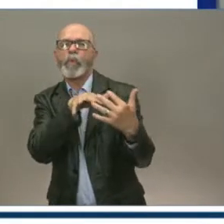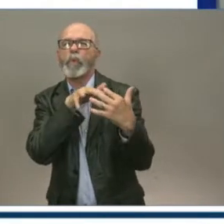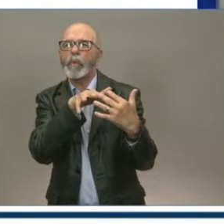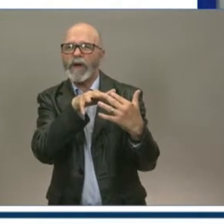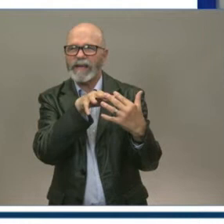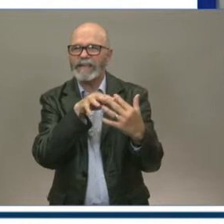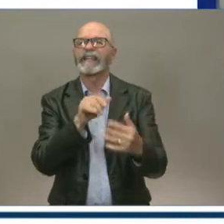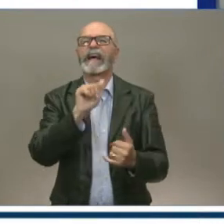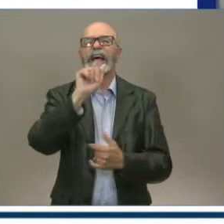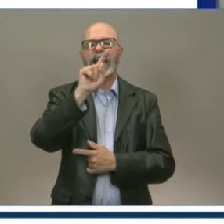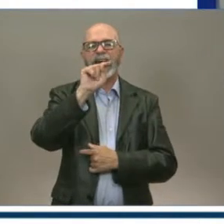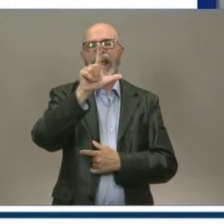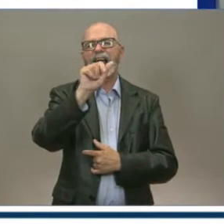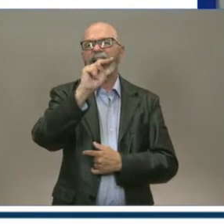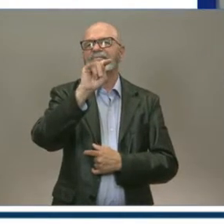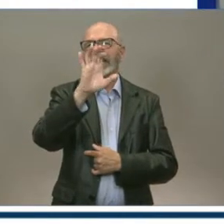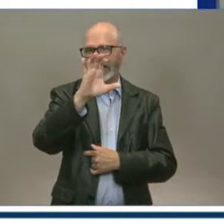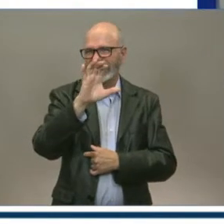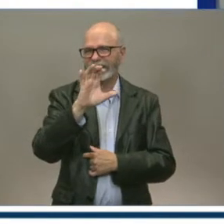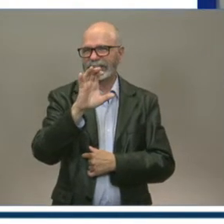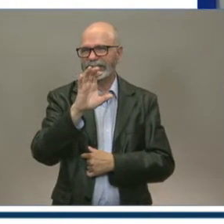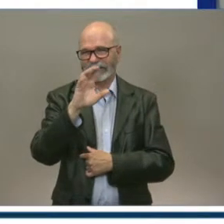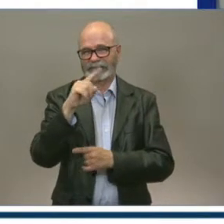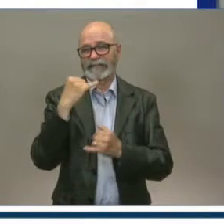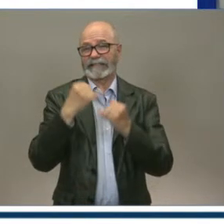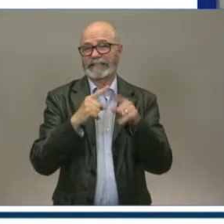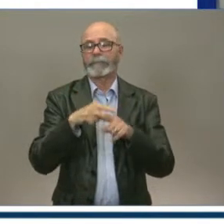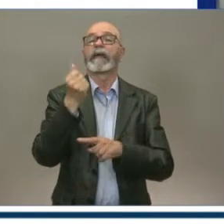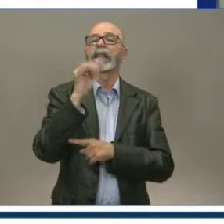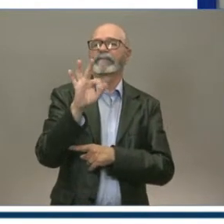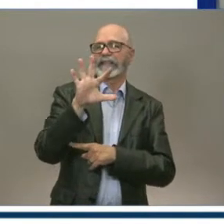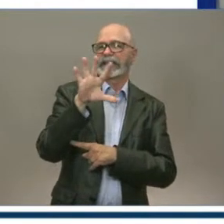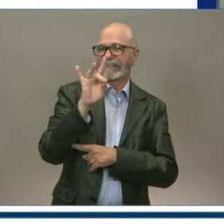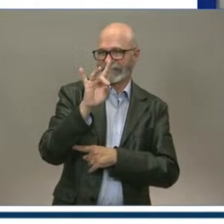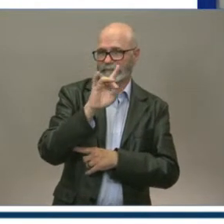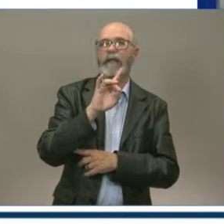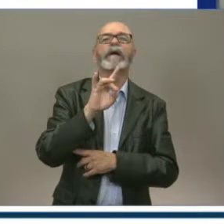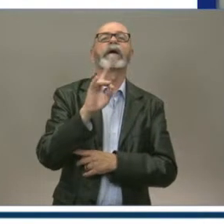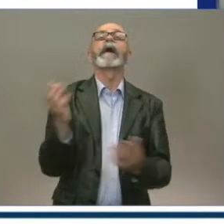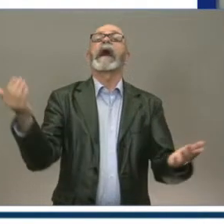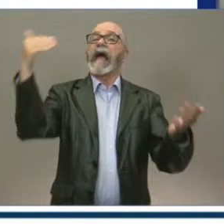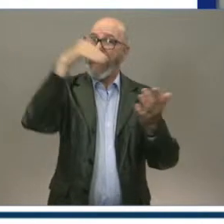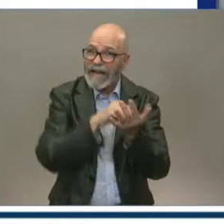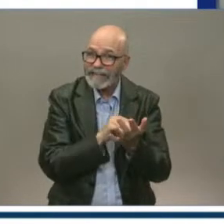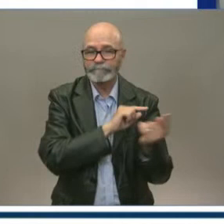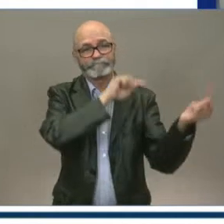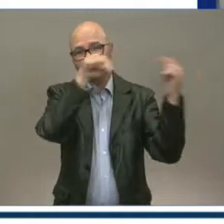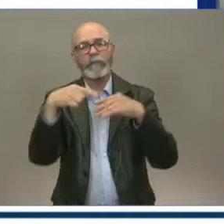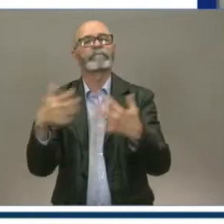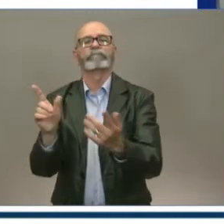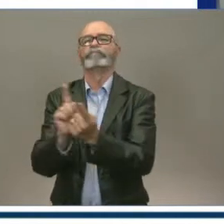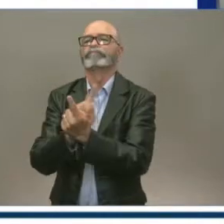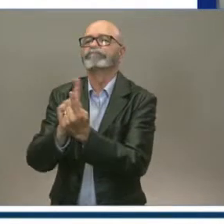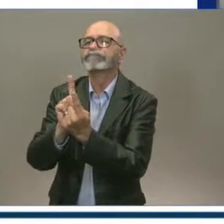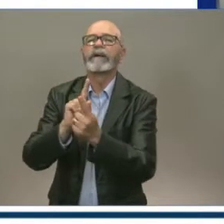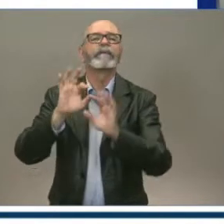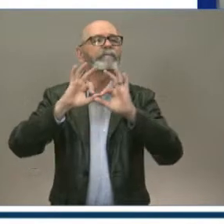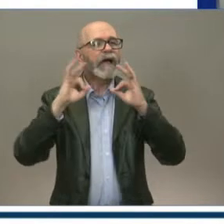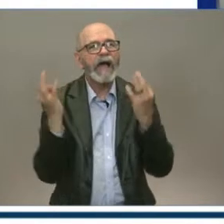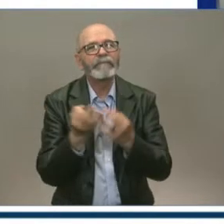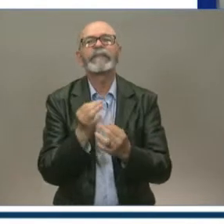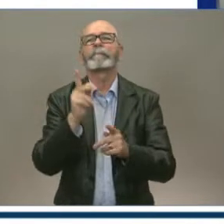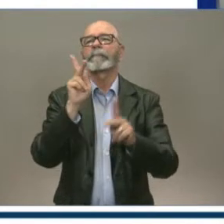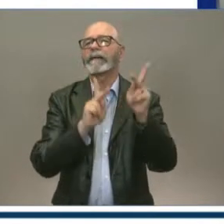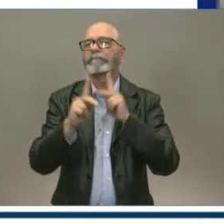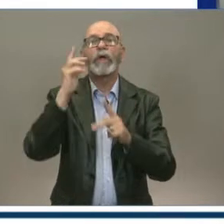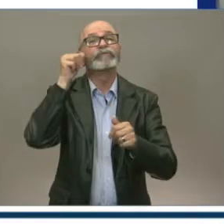on an unofficial visit to other parts of Canada, he broke away from his program to meet with the families and the survivors of the Spring Hill mine